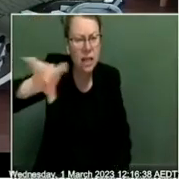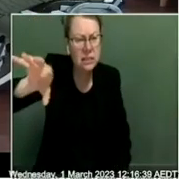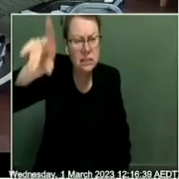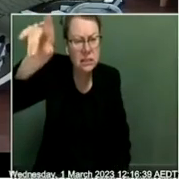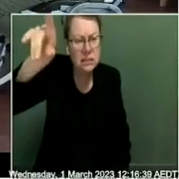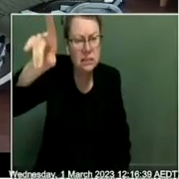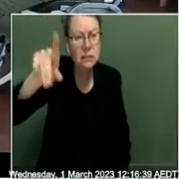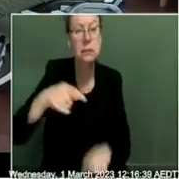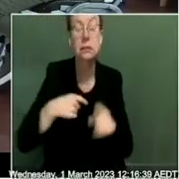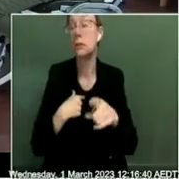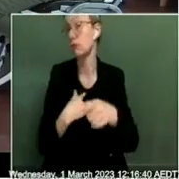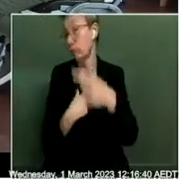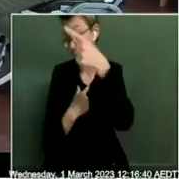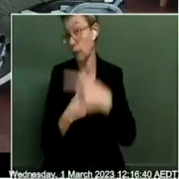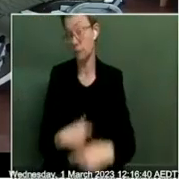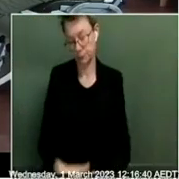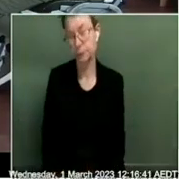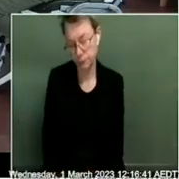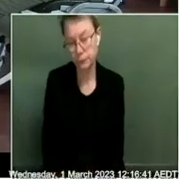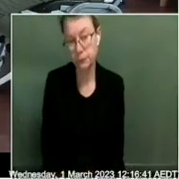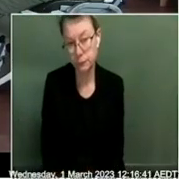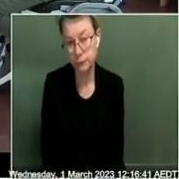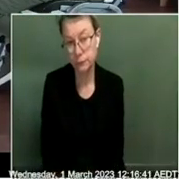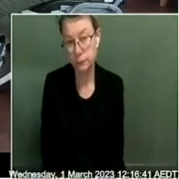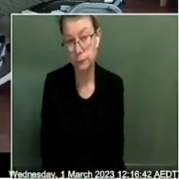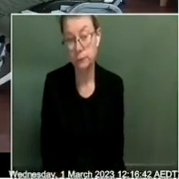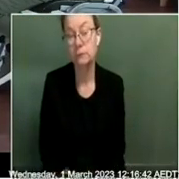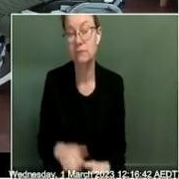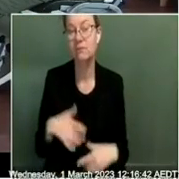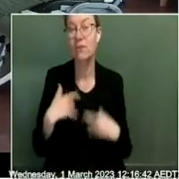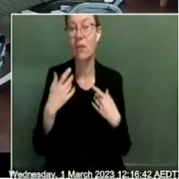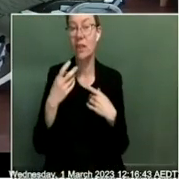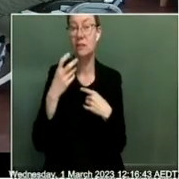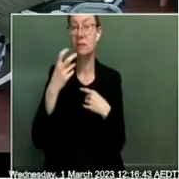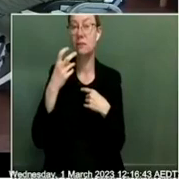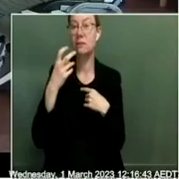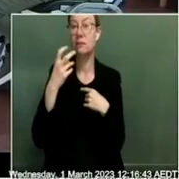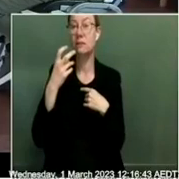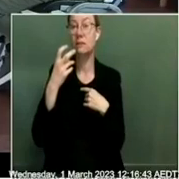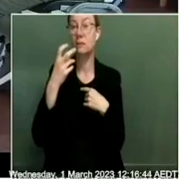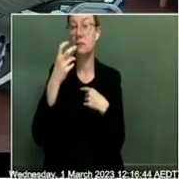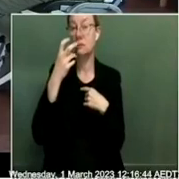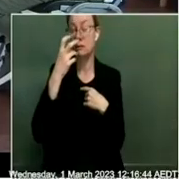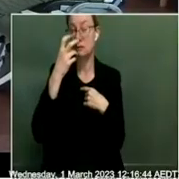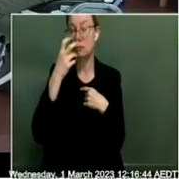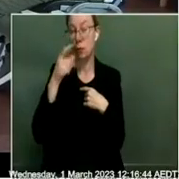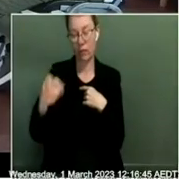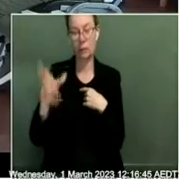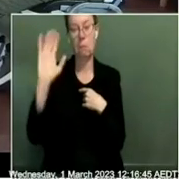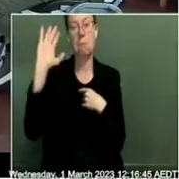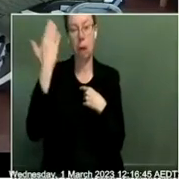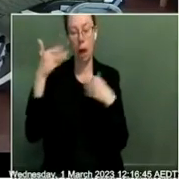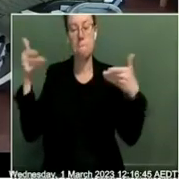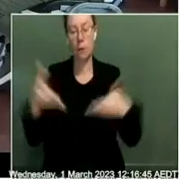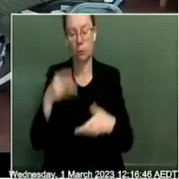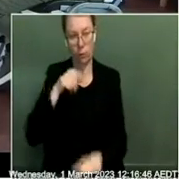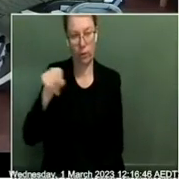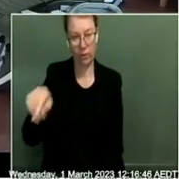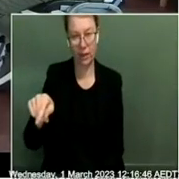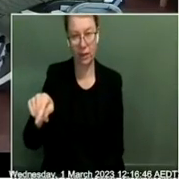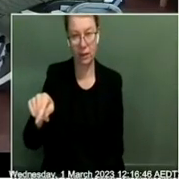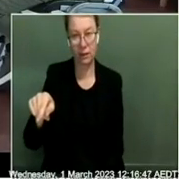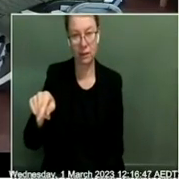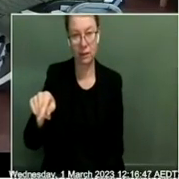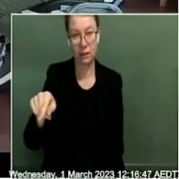And they reckon that's the ancestors taking him home to Demar, because it's a burial site. But we got net-nets. Yes, we